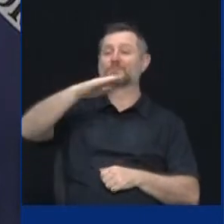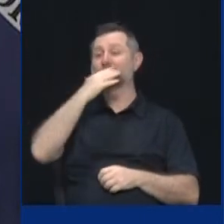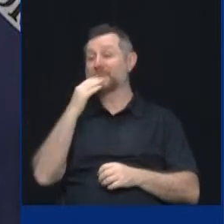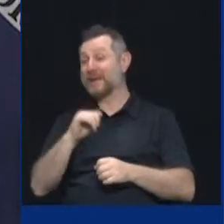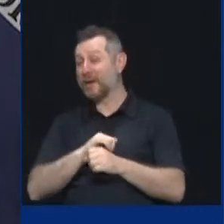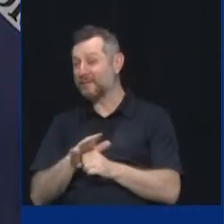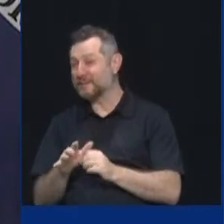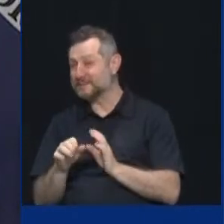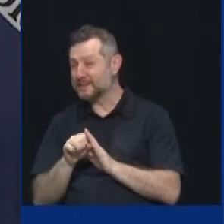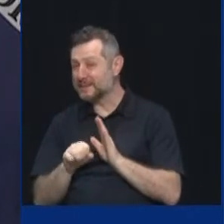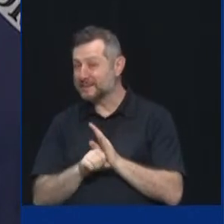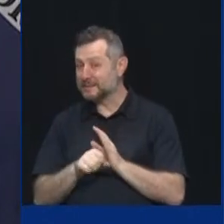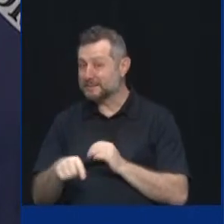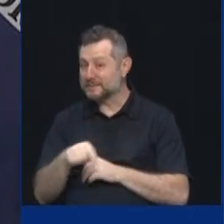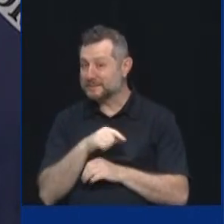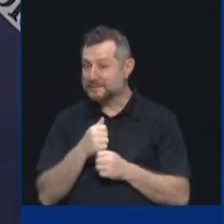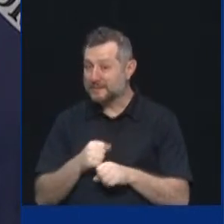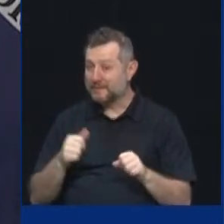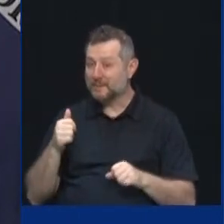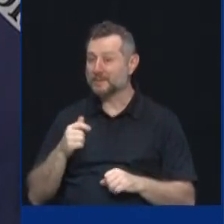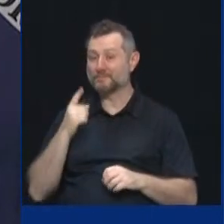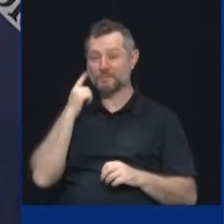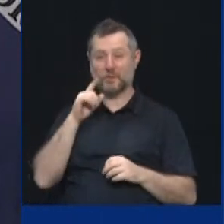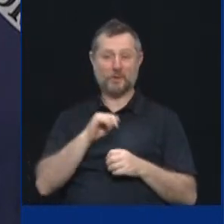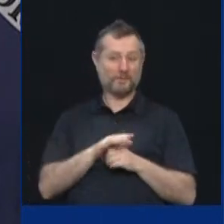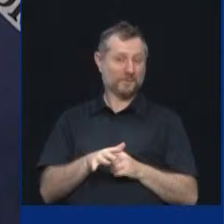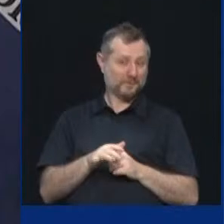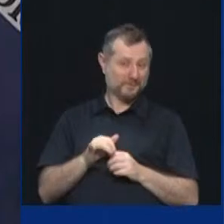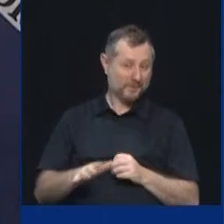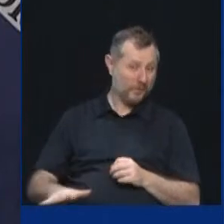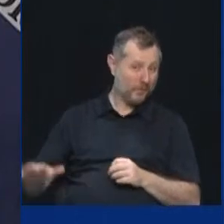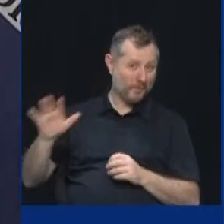the United States. Right?